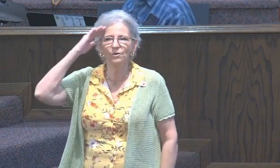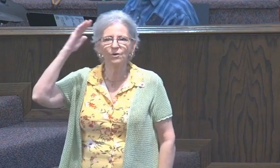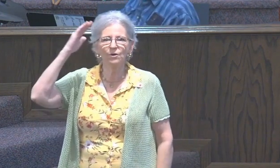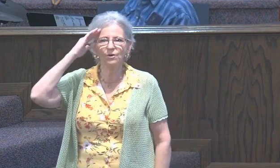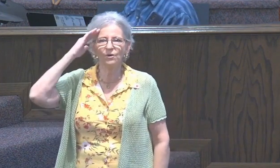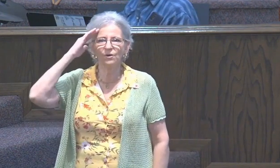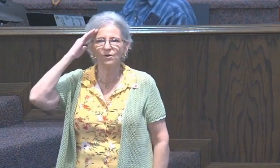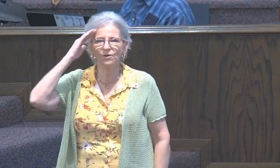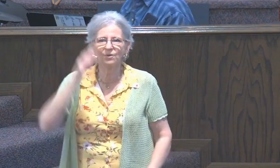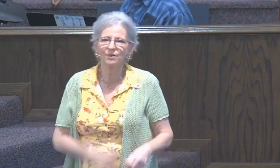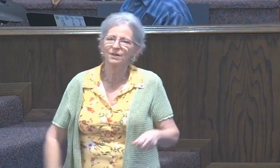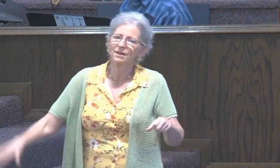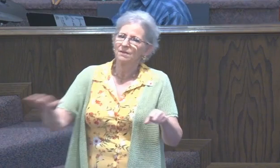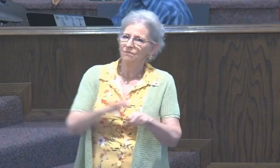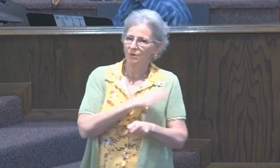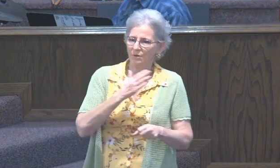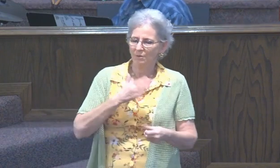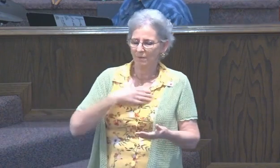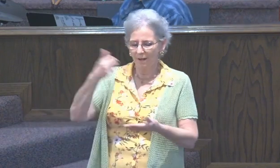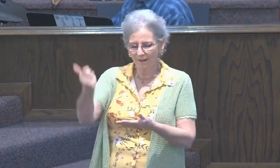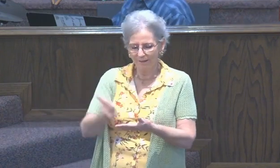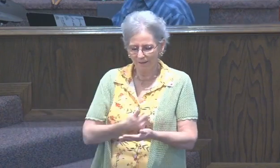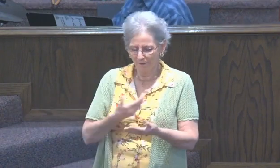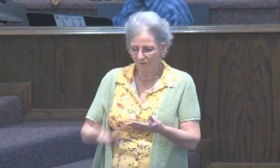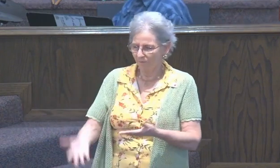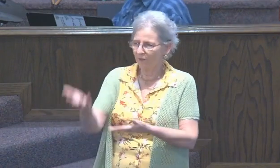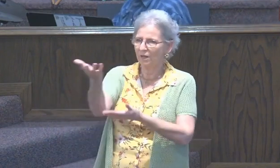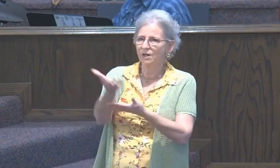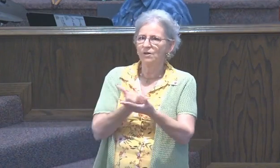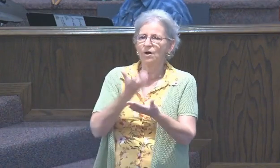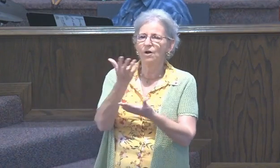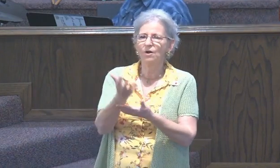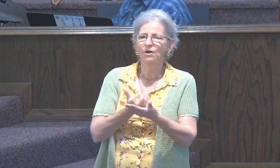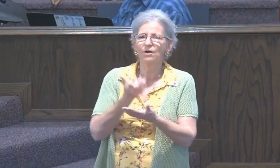I know. Fills my every